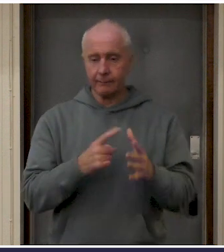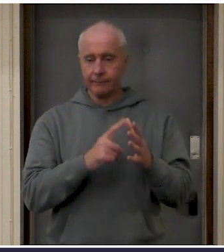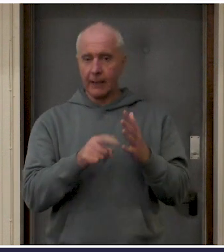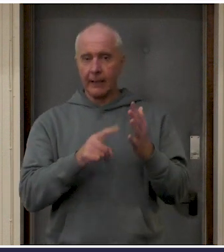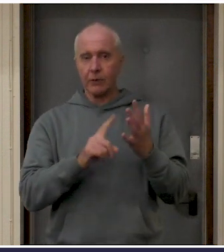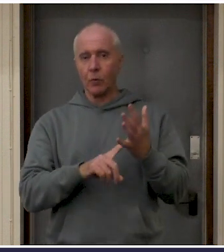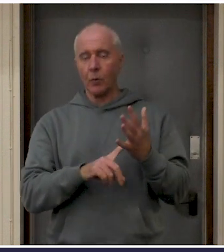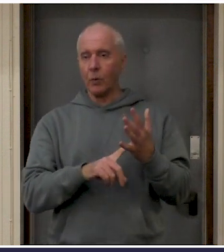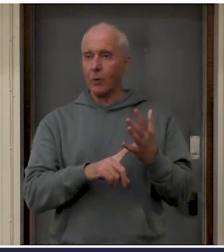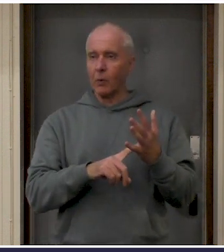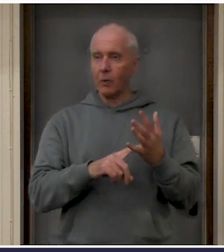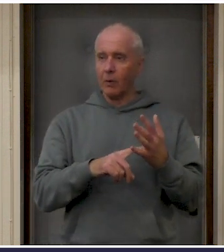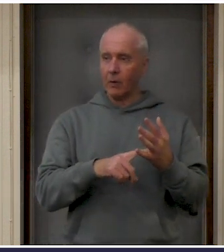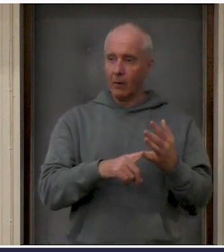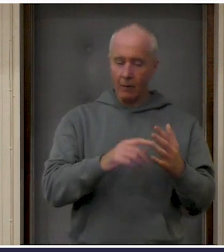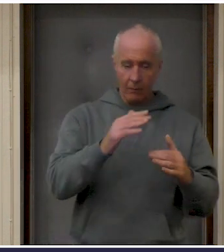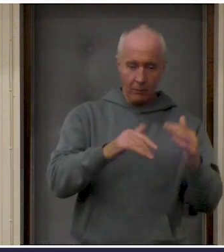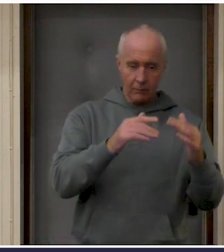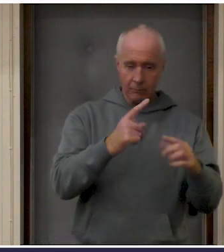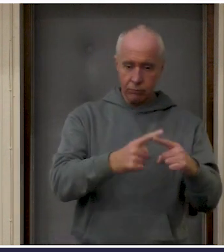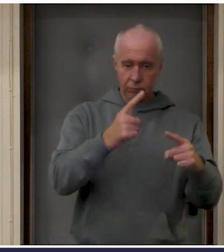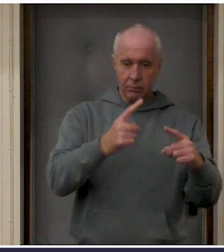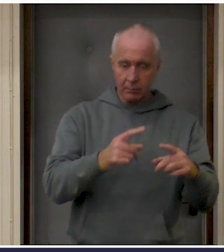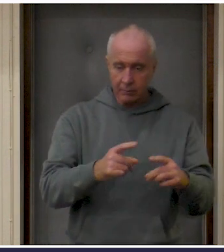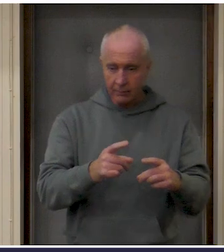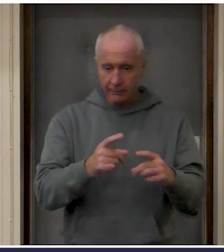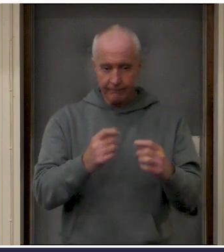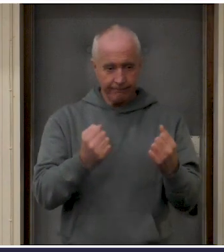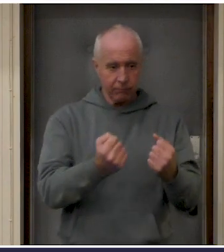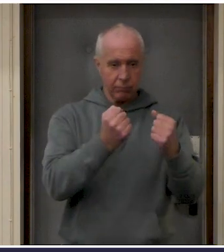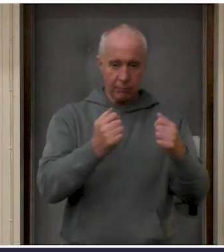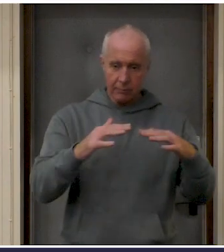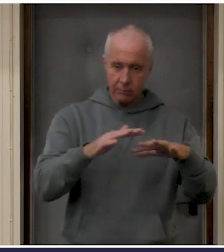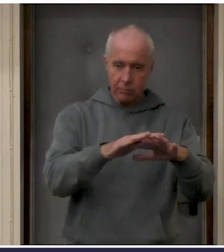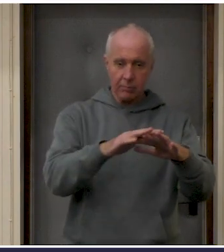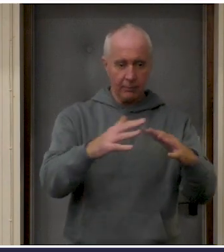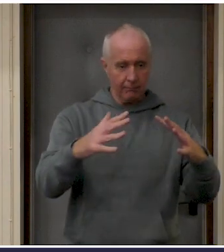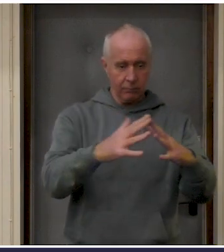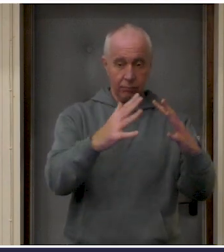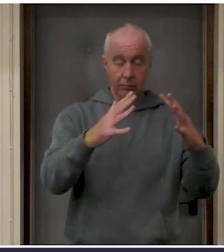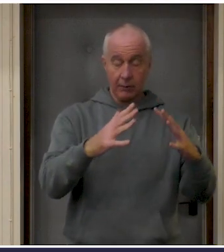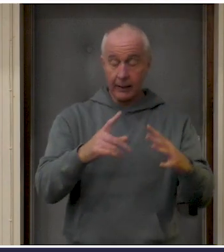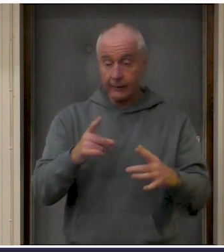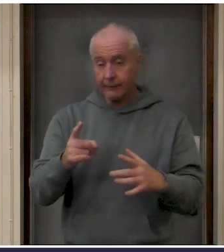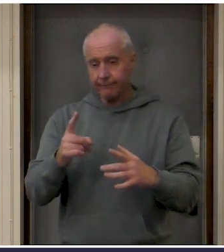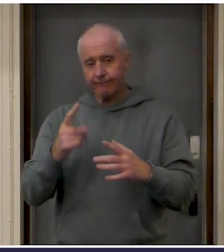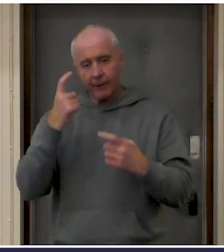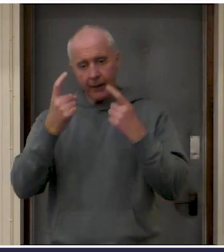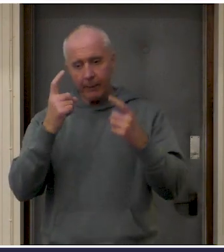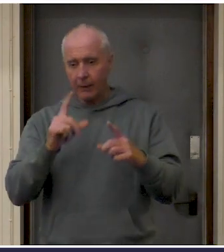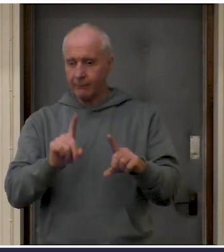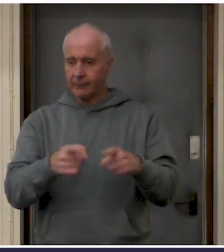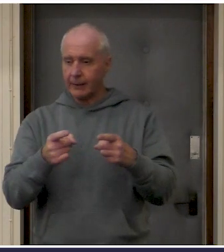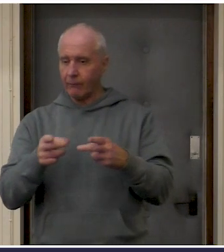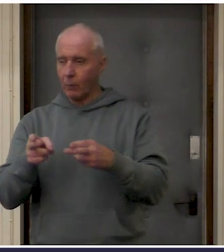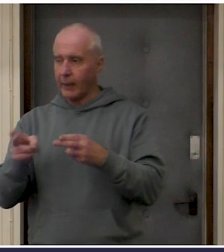metal reactors. And they were starting to think about the different roles nuclear could play. So all of these reactors were the